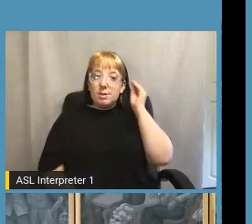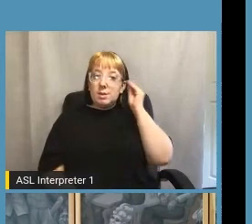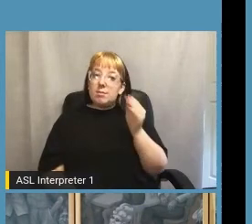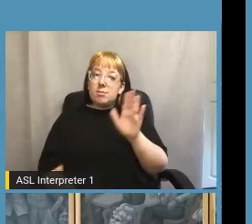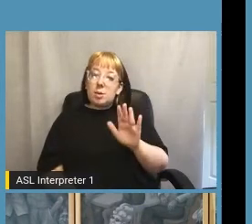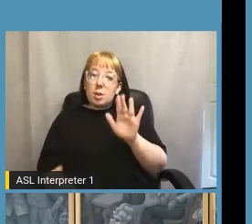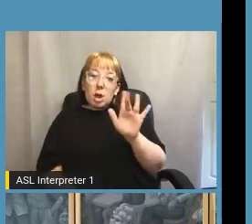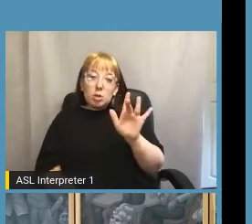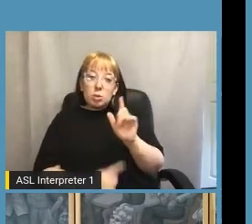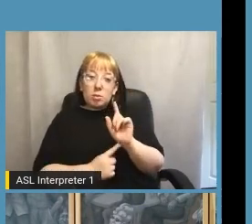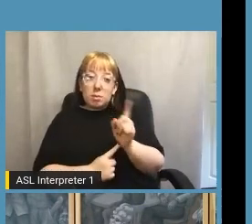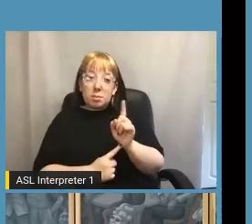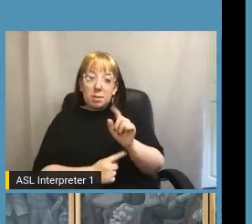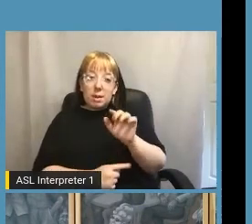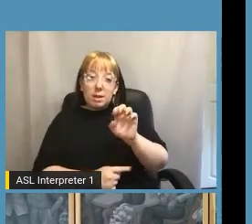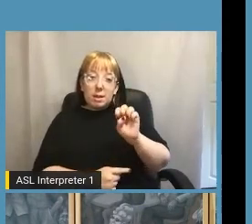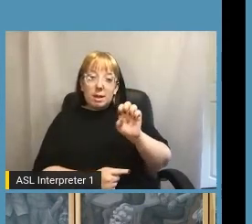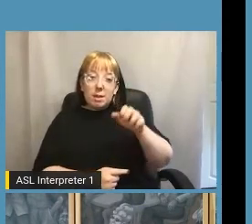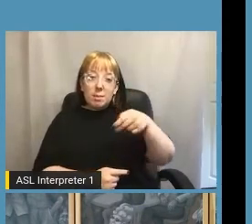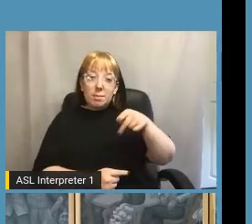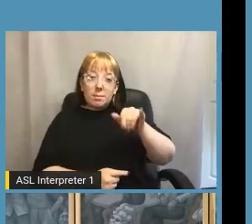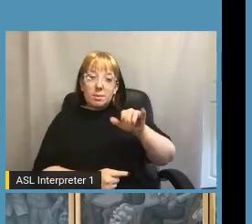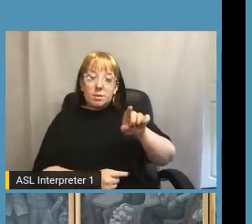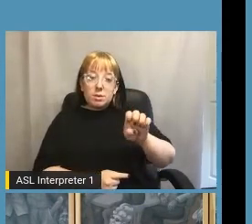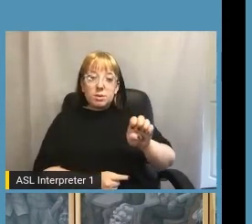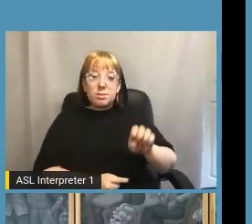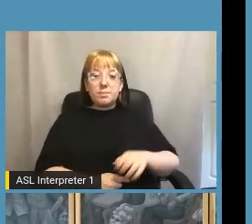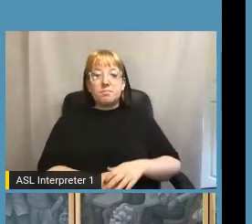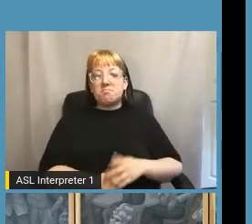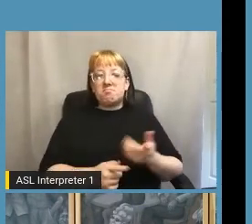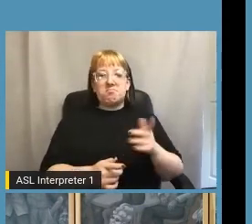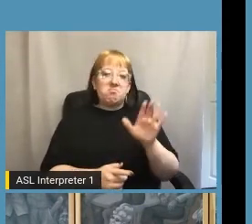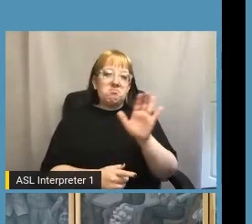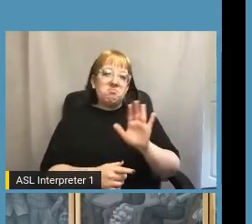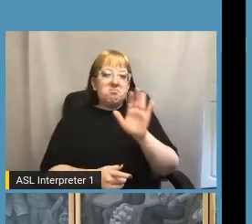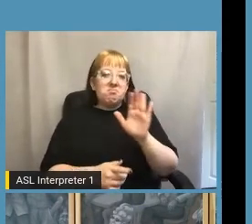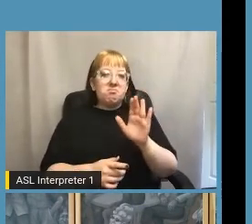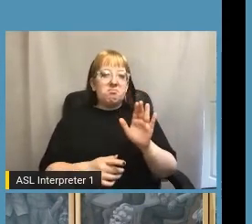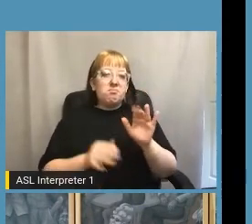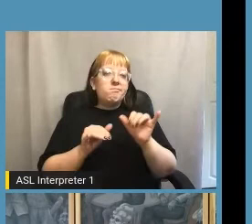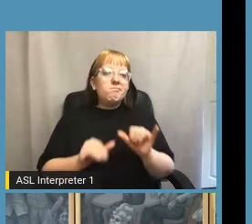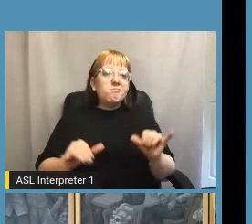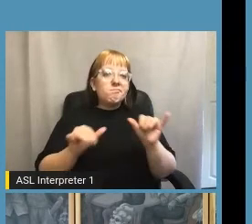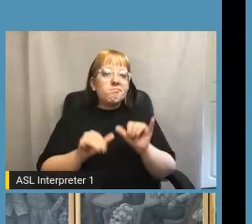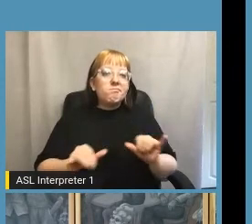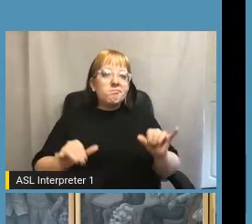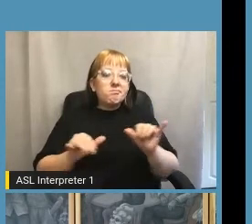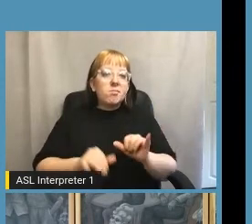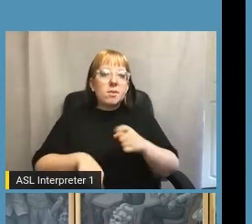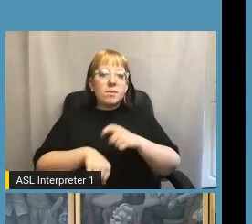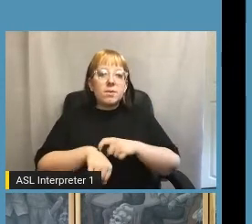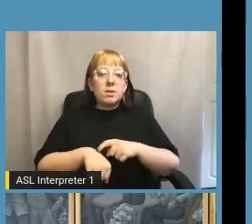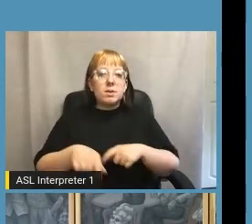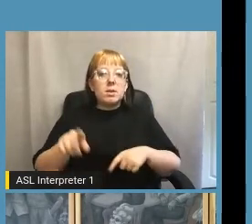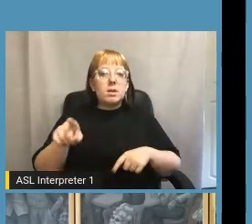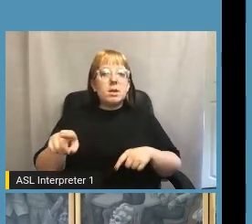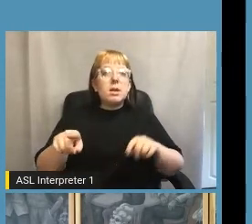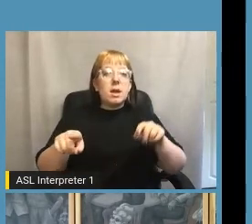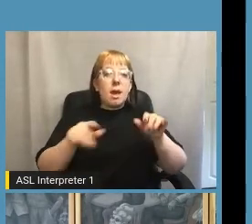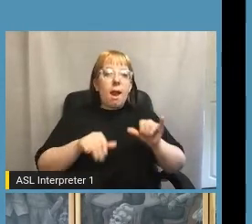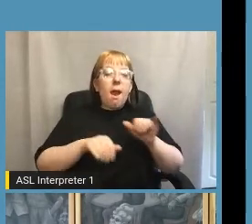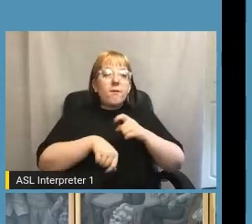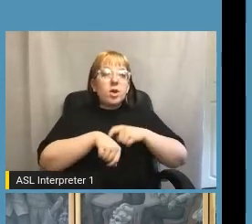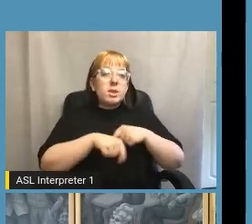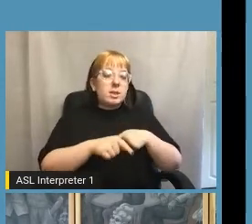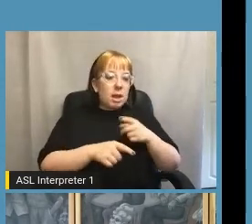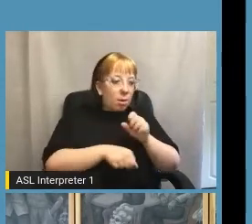25-minute episodes. And I just bookended an average time per episode, which is about 25 hours, which I actually think is a little low, and an